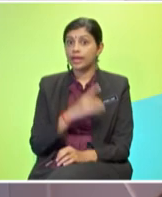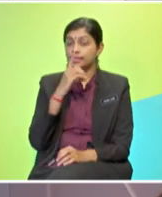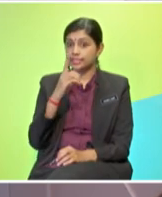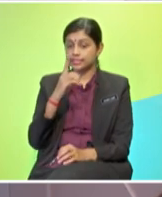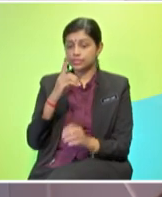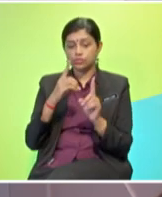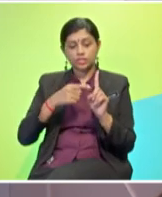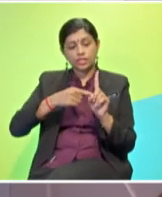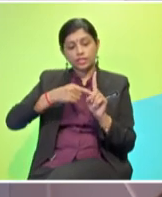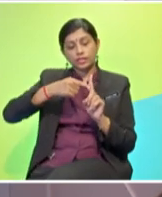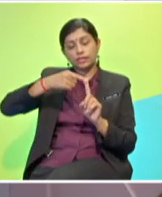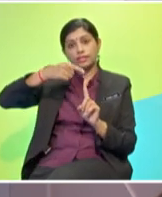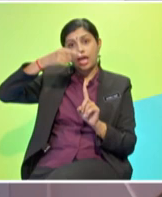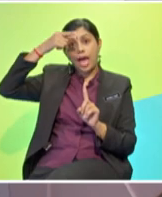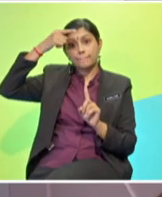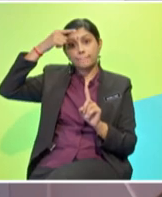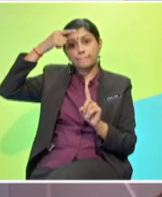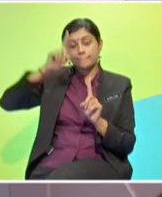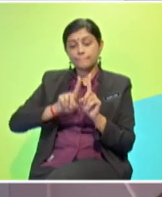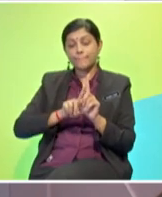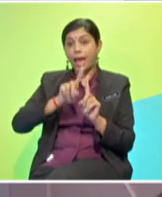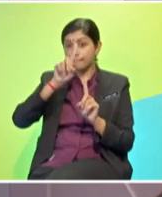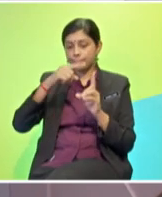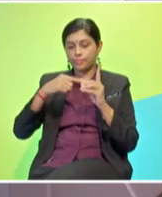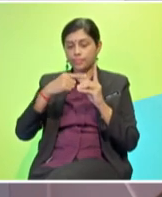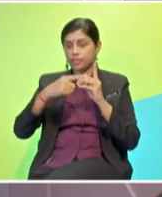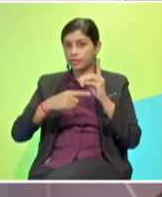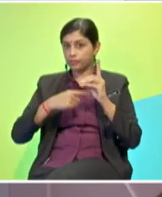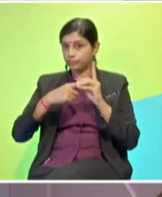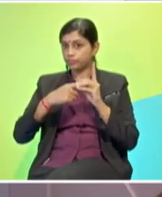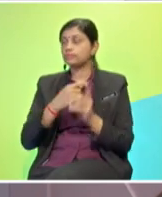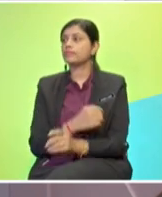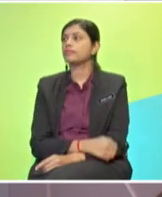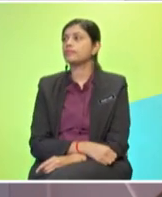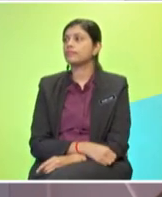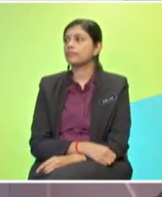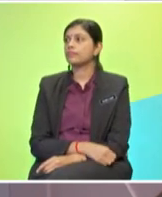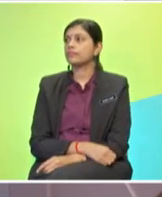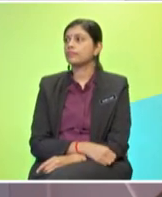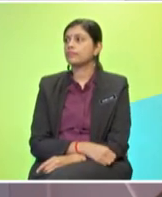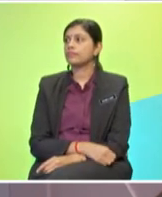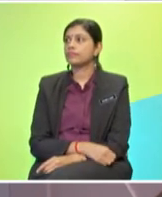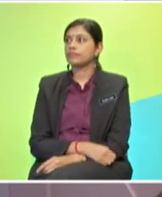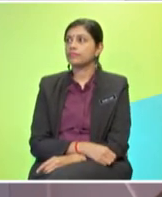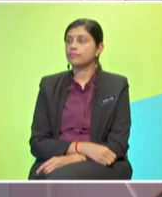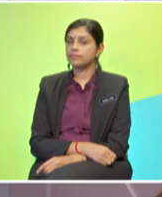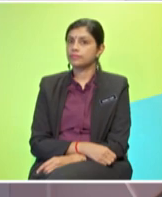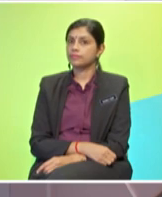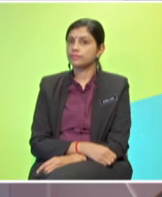Okay. One line is missing. Big part is okay. Okay. I. Then the next one is